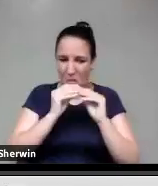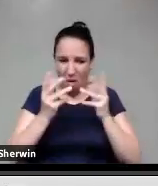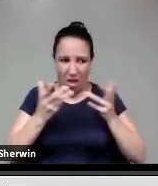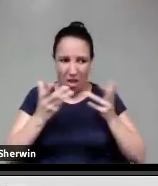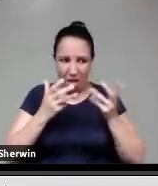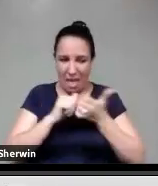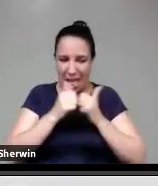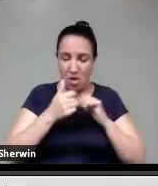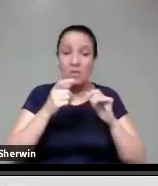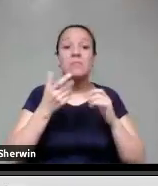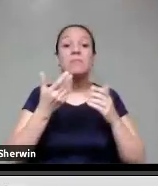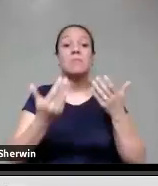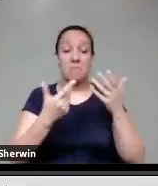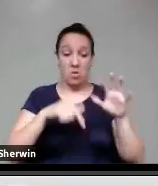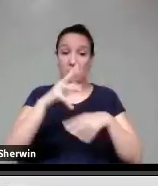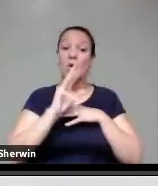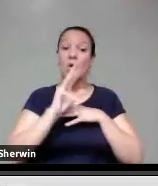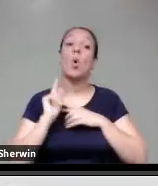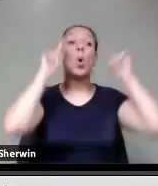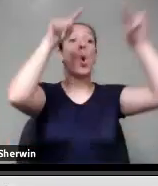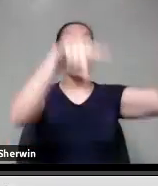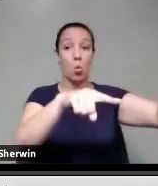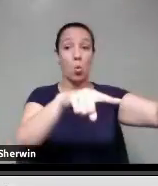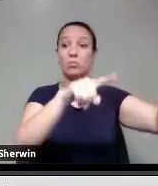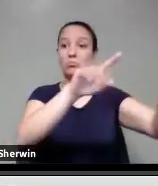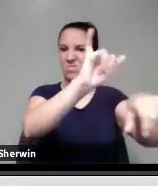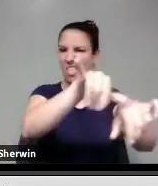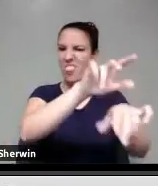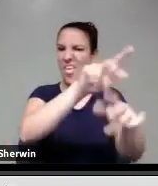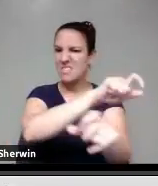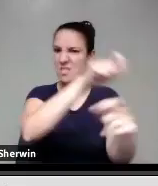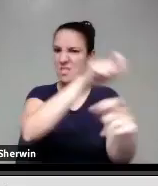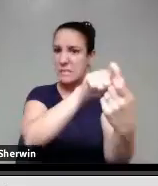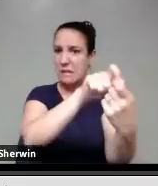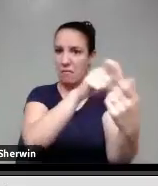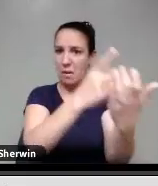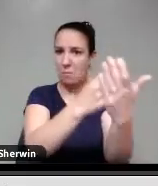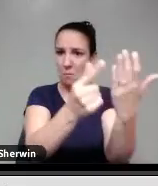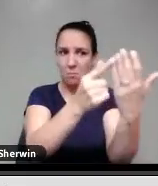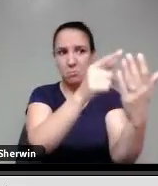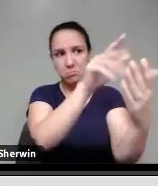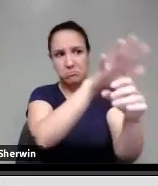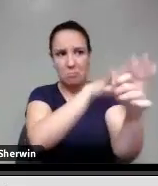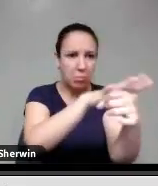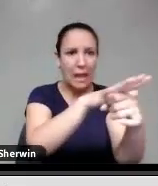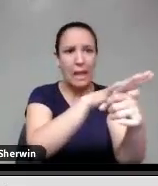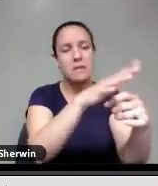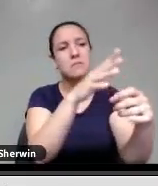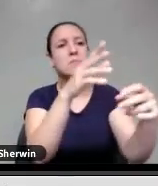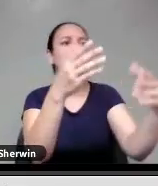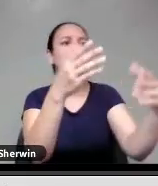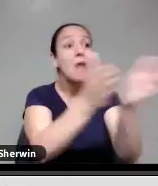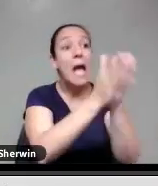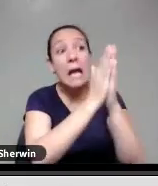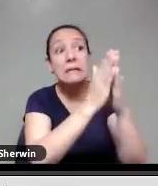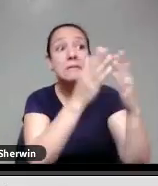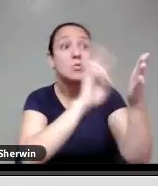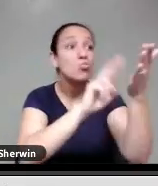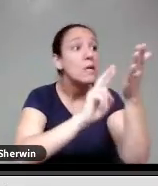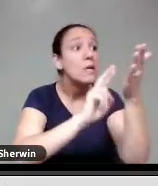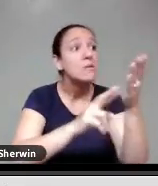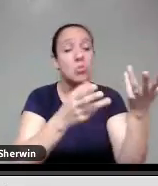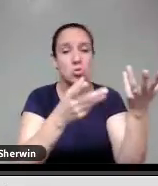a Mothers of Preschoolers group. Maybe it's a certain school that's too far from the library and you may have to go there to serve them. So that certainly is